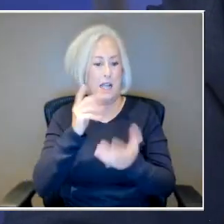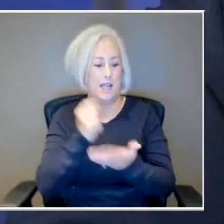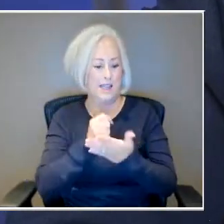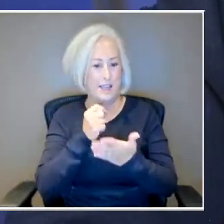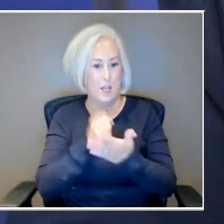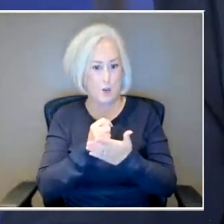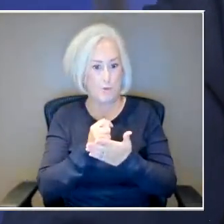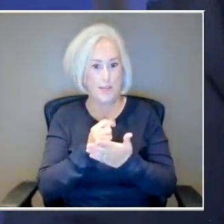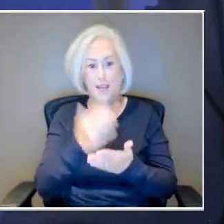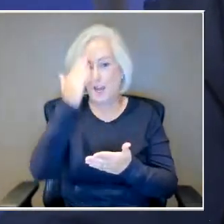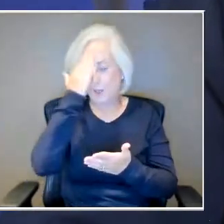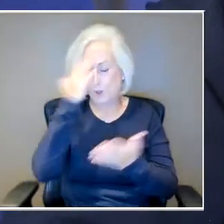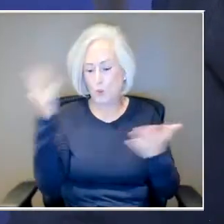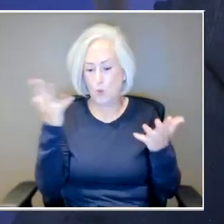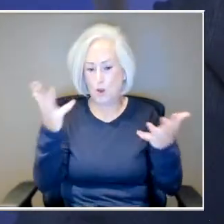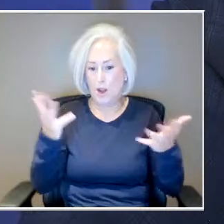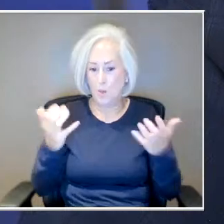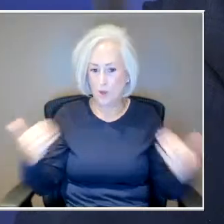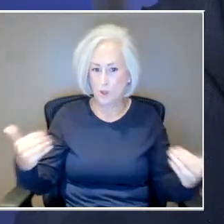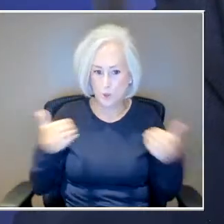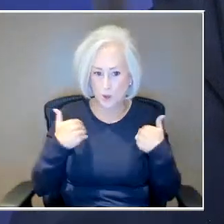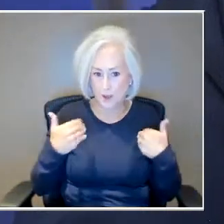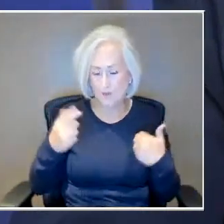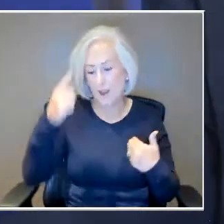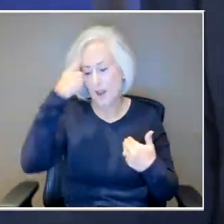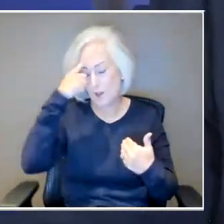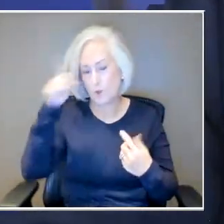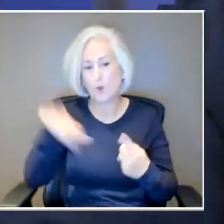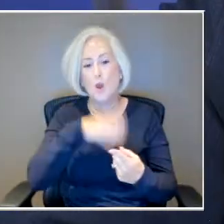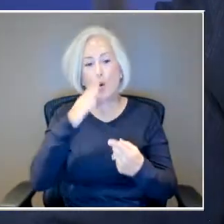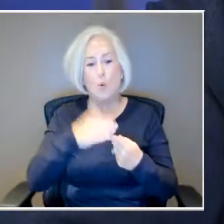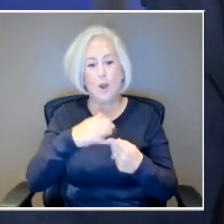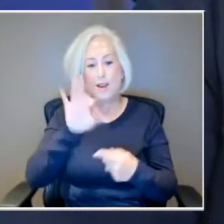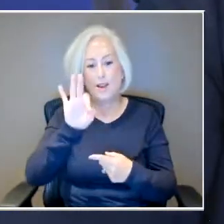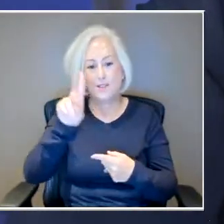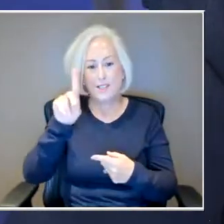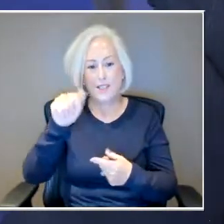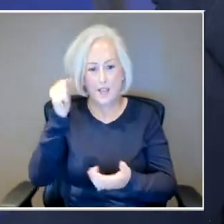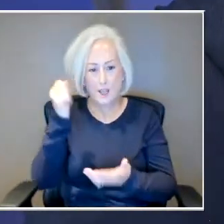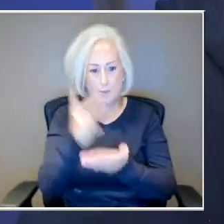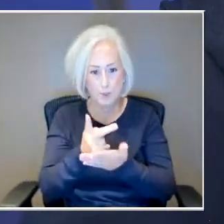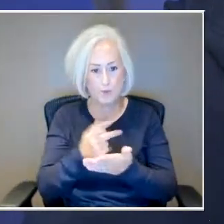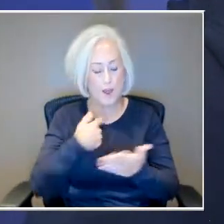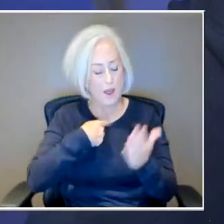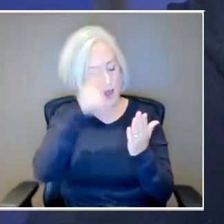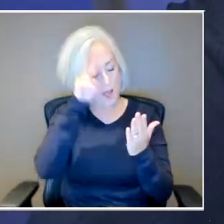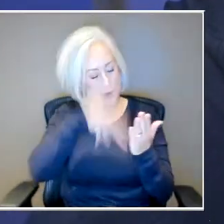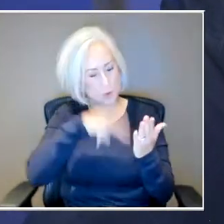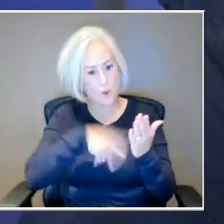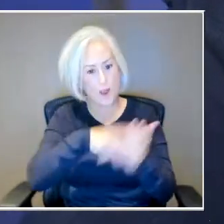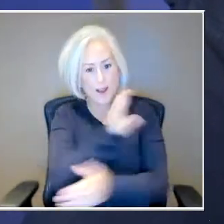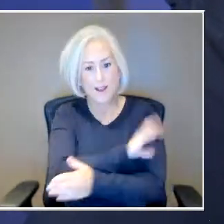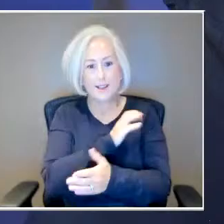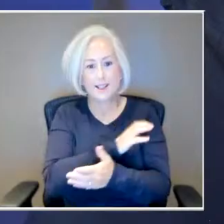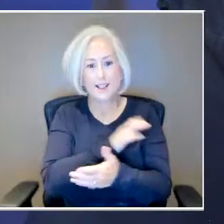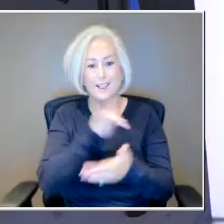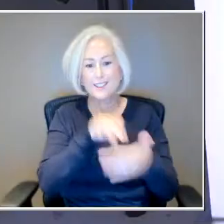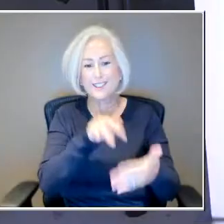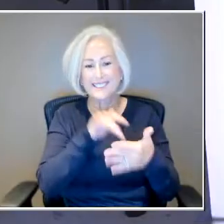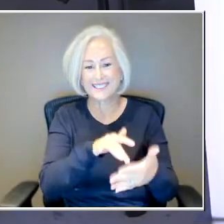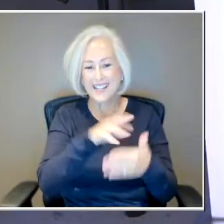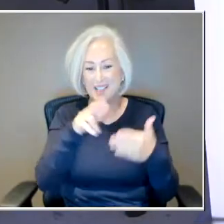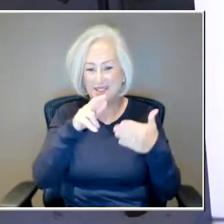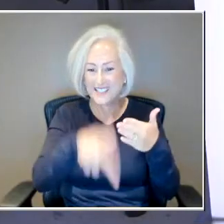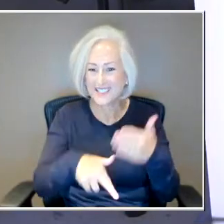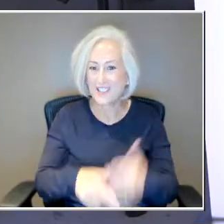wanted to have, I knew when it was FDA approved. I had read the clinical trial results. I was all in on it. So it's nice to have